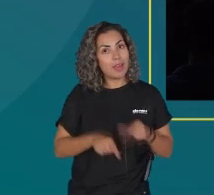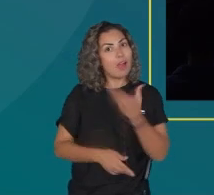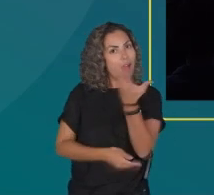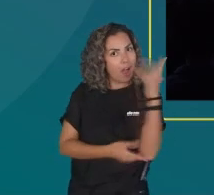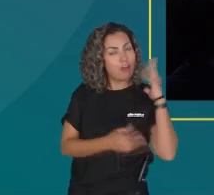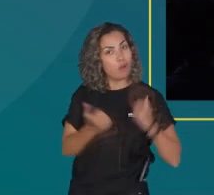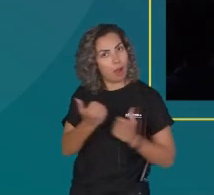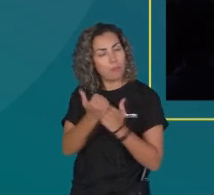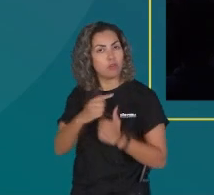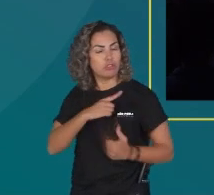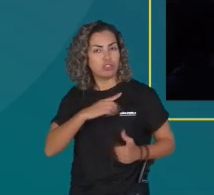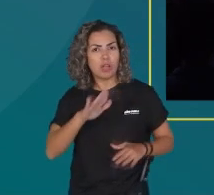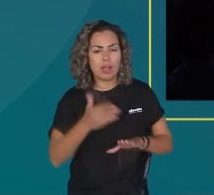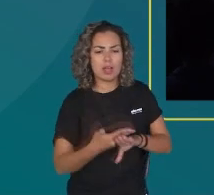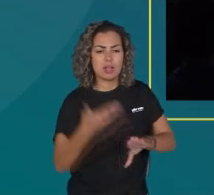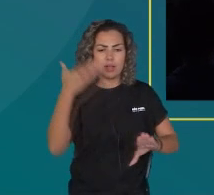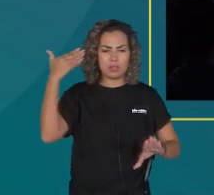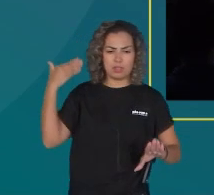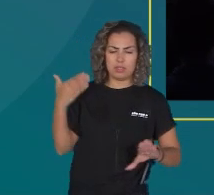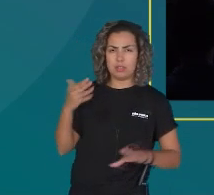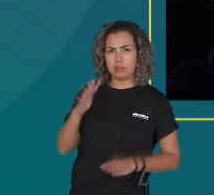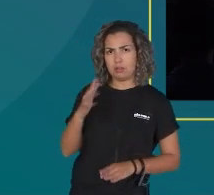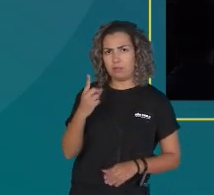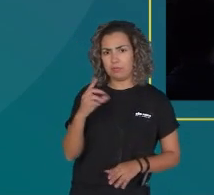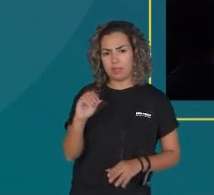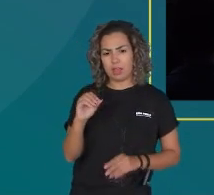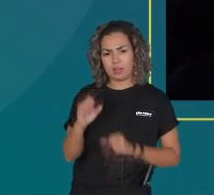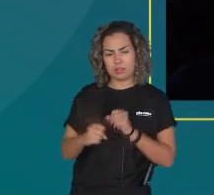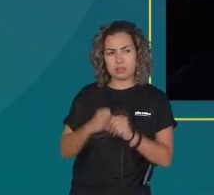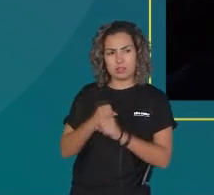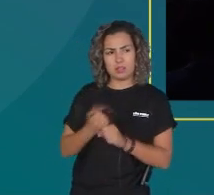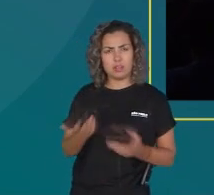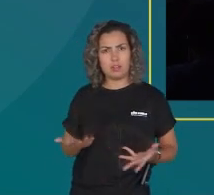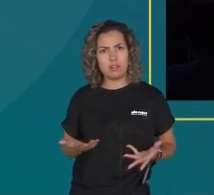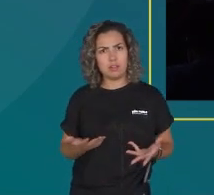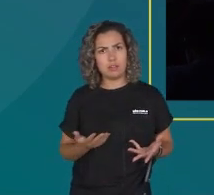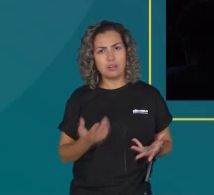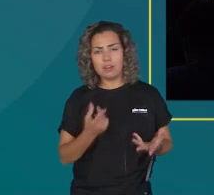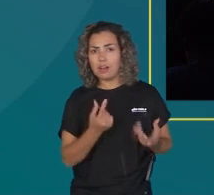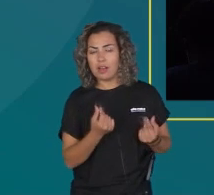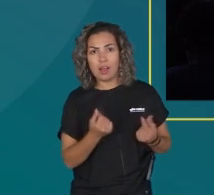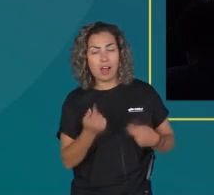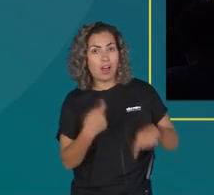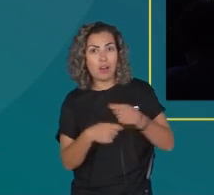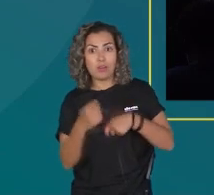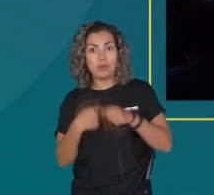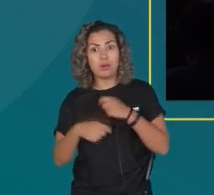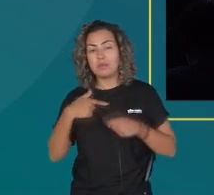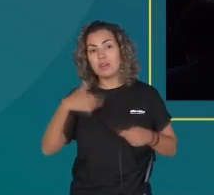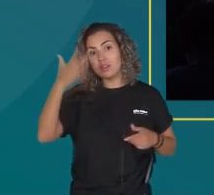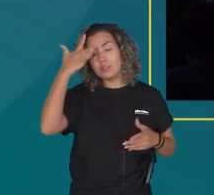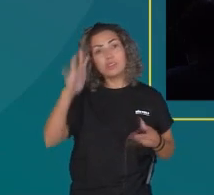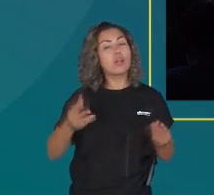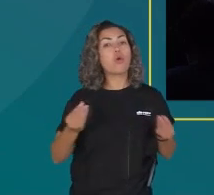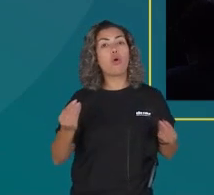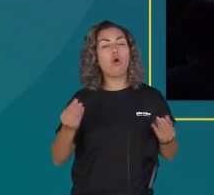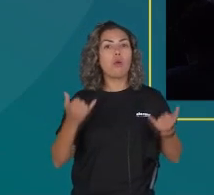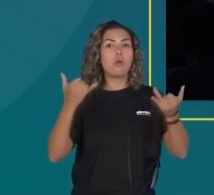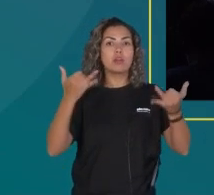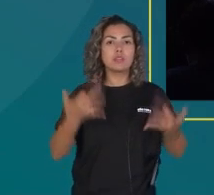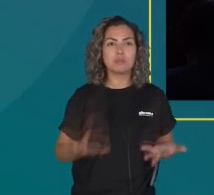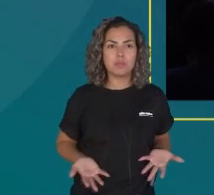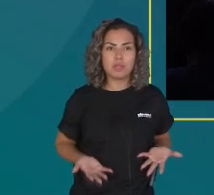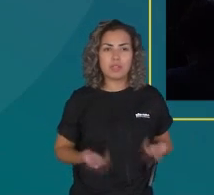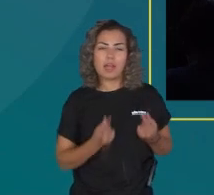10 years ago, the economics was almost, we didn't know how to speak about economics and finance when we talked